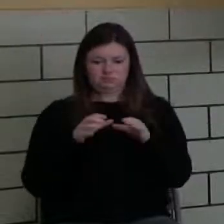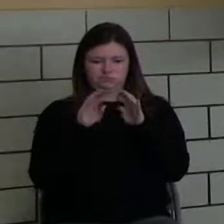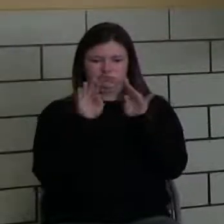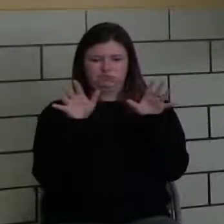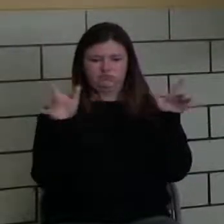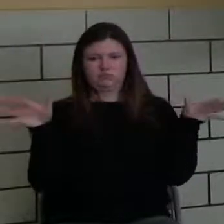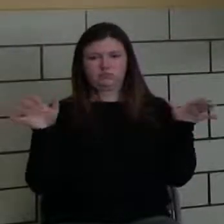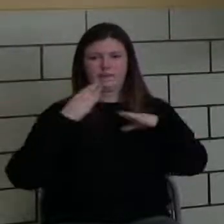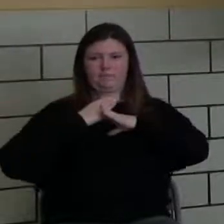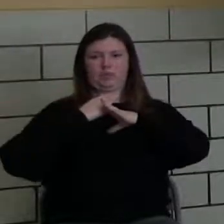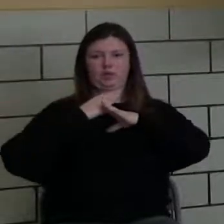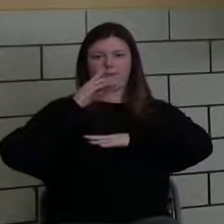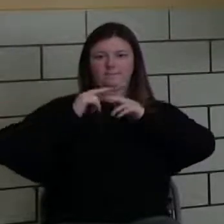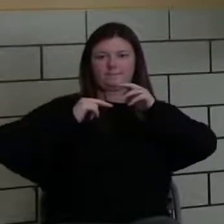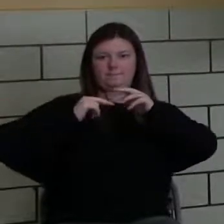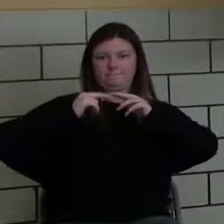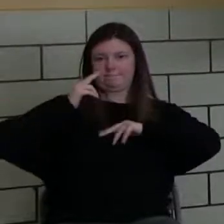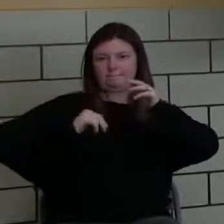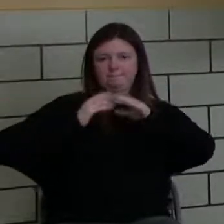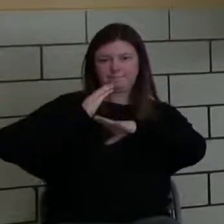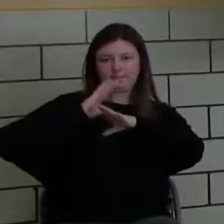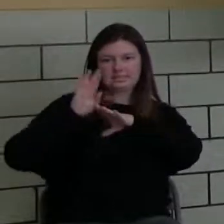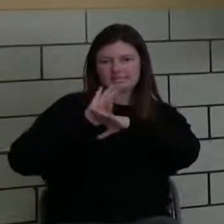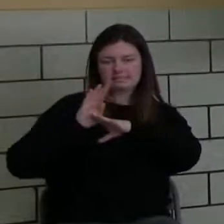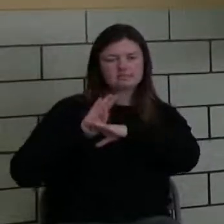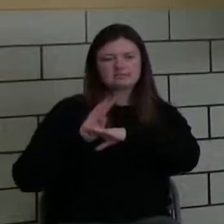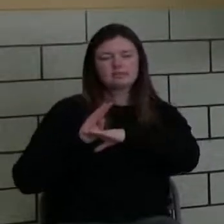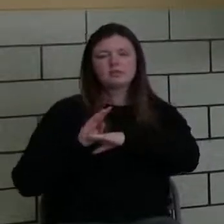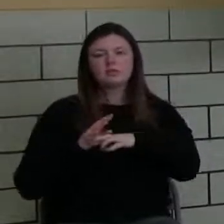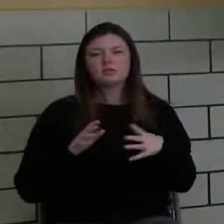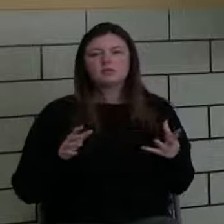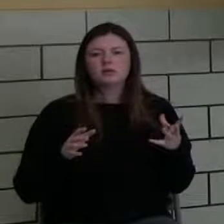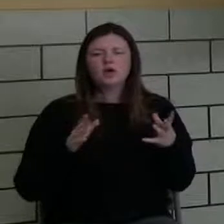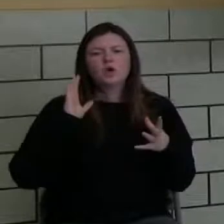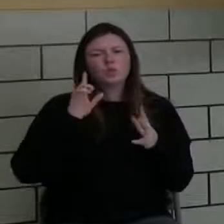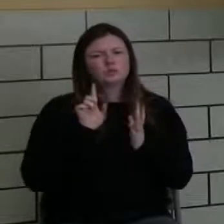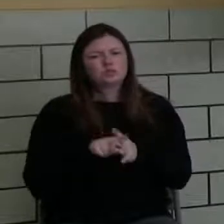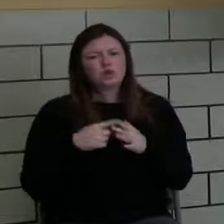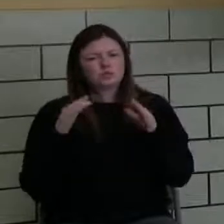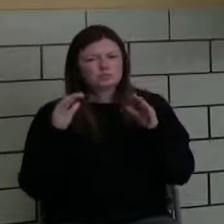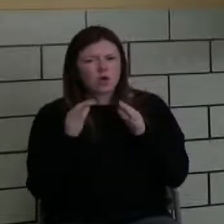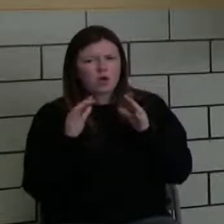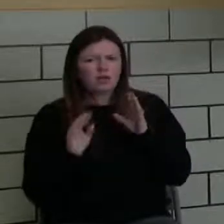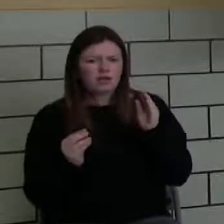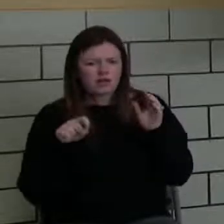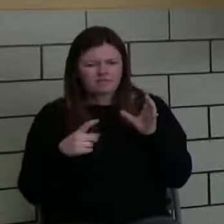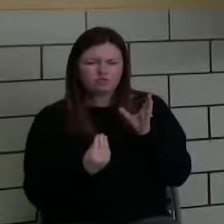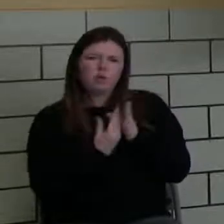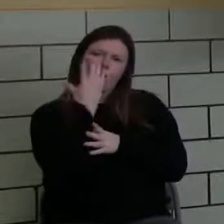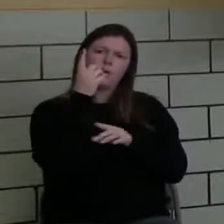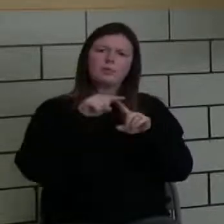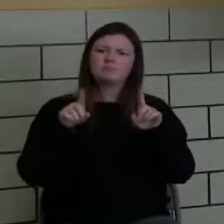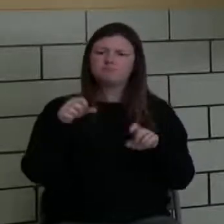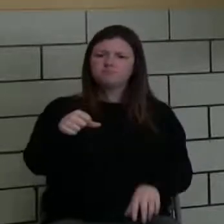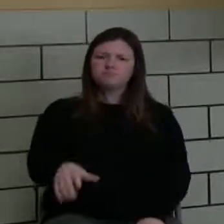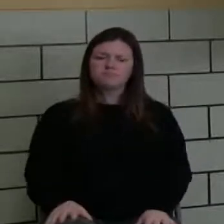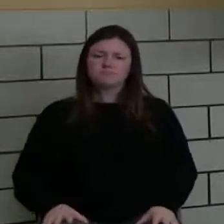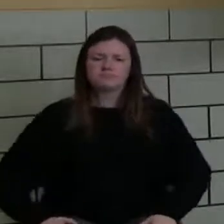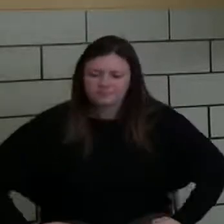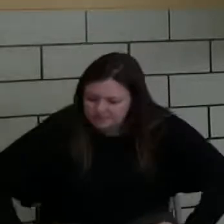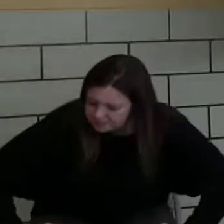a 10-foot line. Now they'll start off small and they'll have to grow up to be that way, but absolutely.